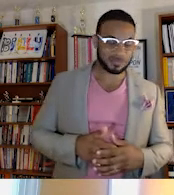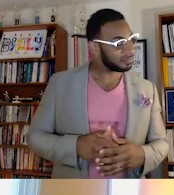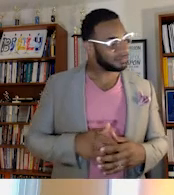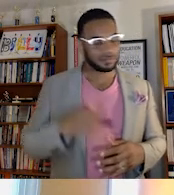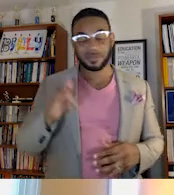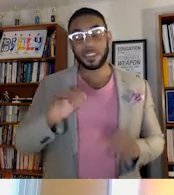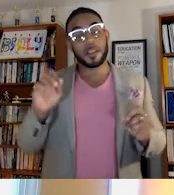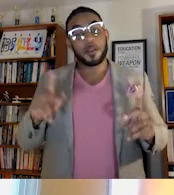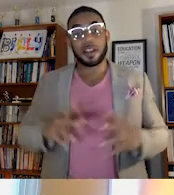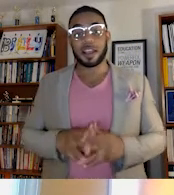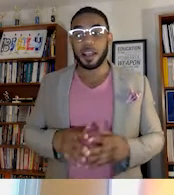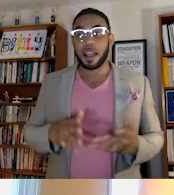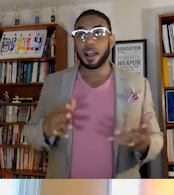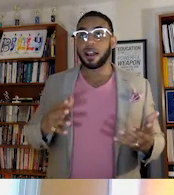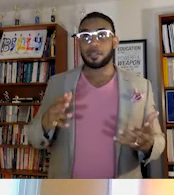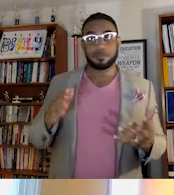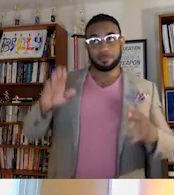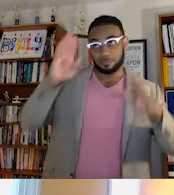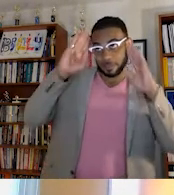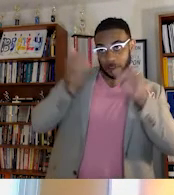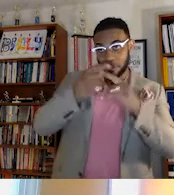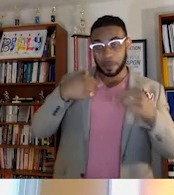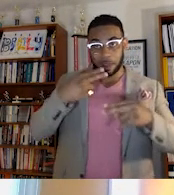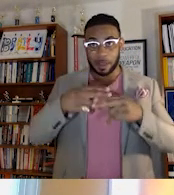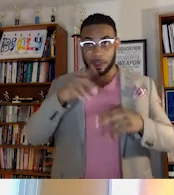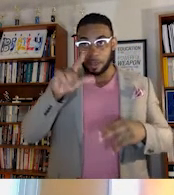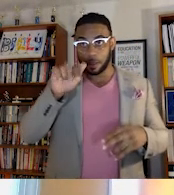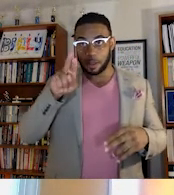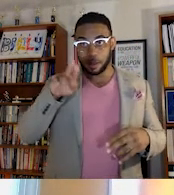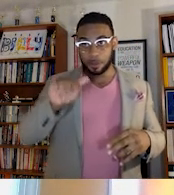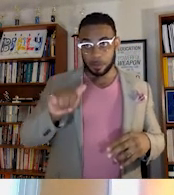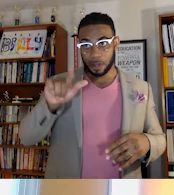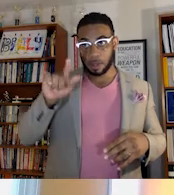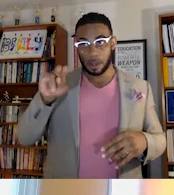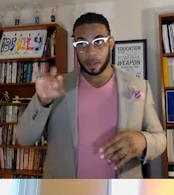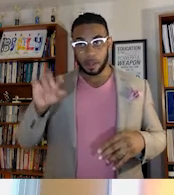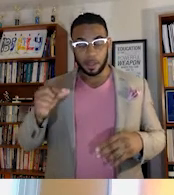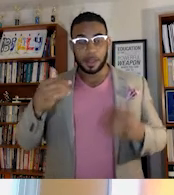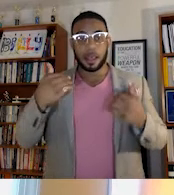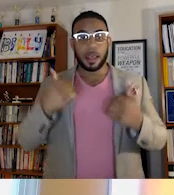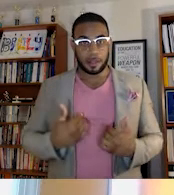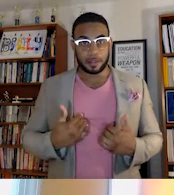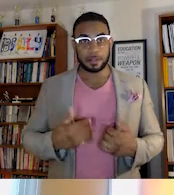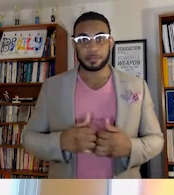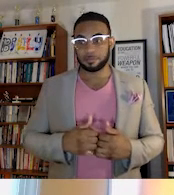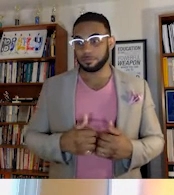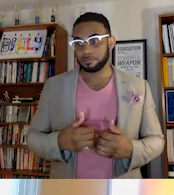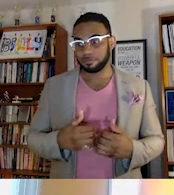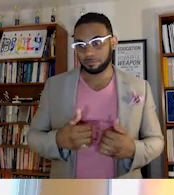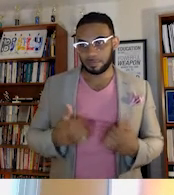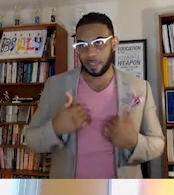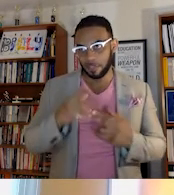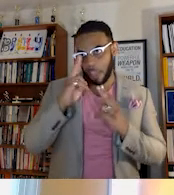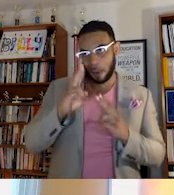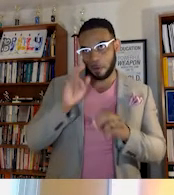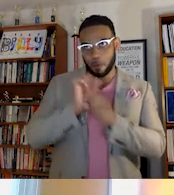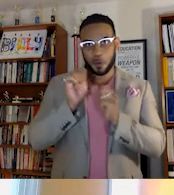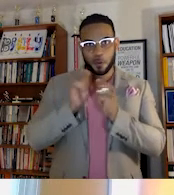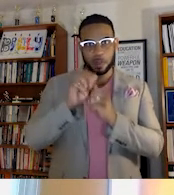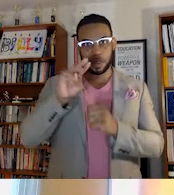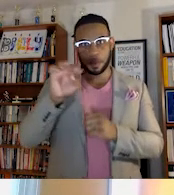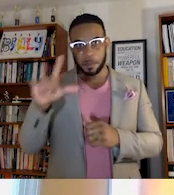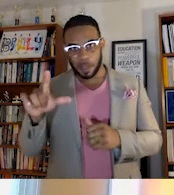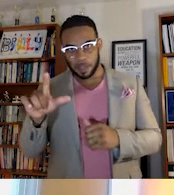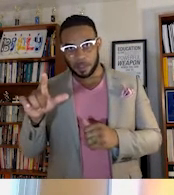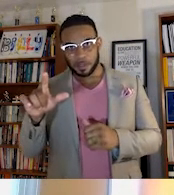Woo, okay. Well, hello, everyone. My name is Labrina Loving. I have the honor of working with